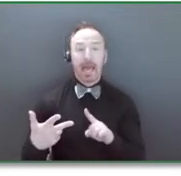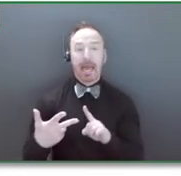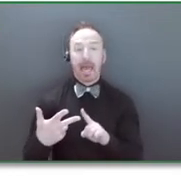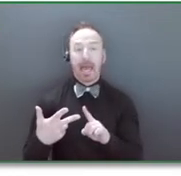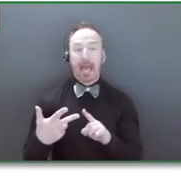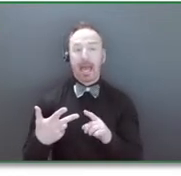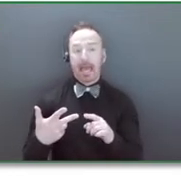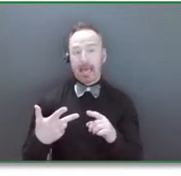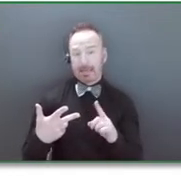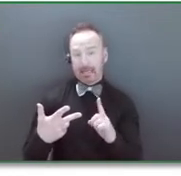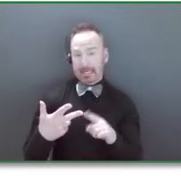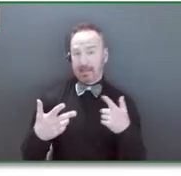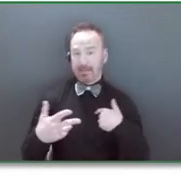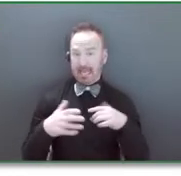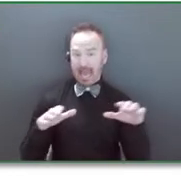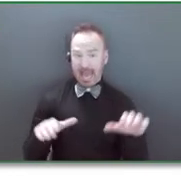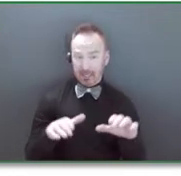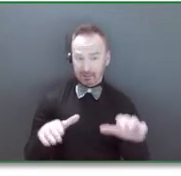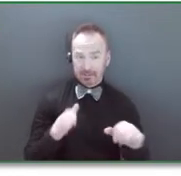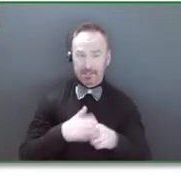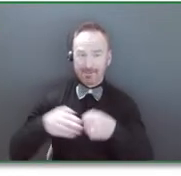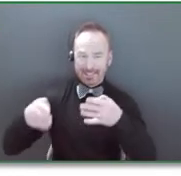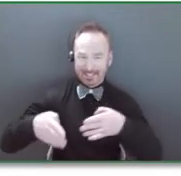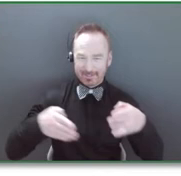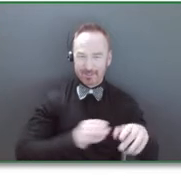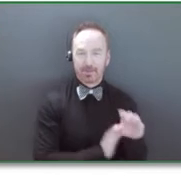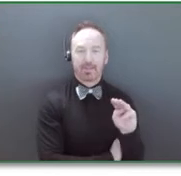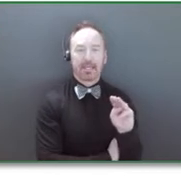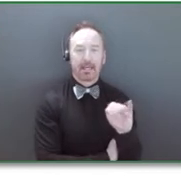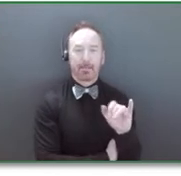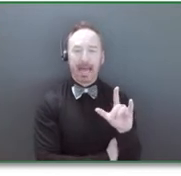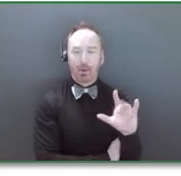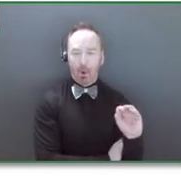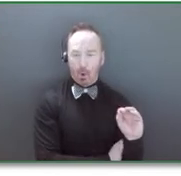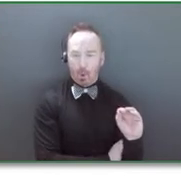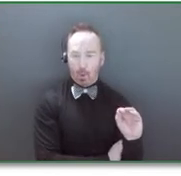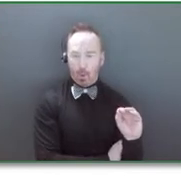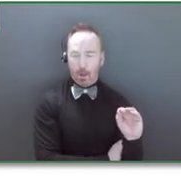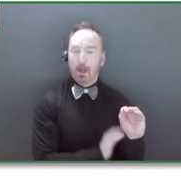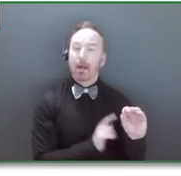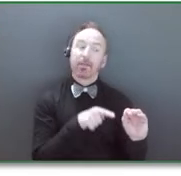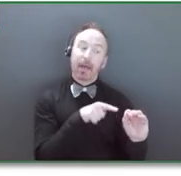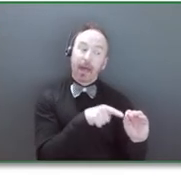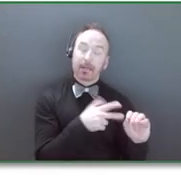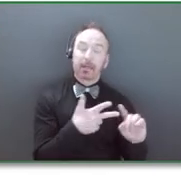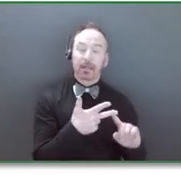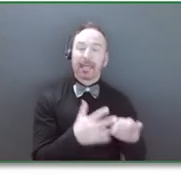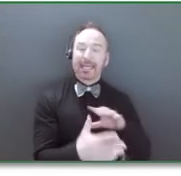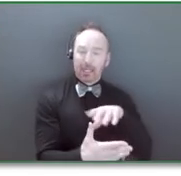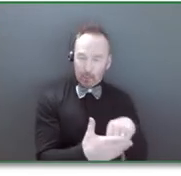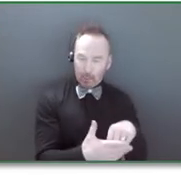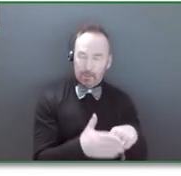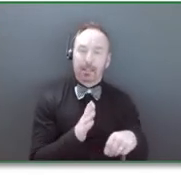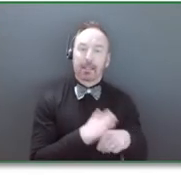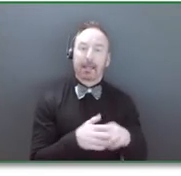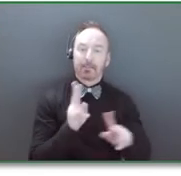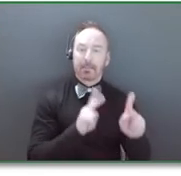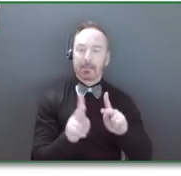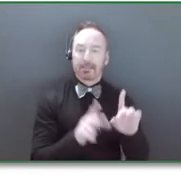the actions of individuals, including support network for people with disabilities, such as adaptive sports